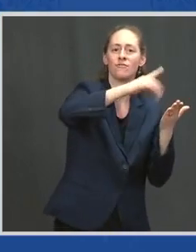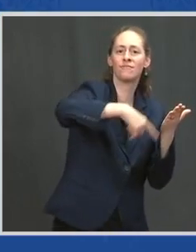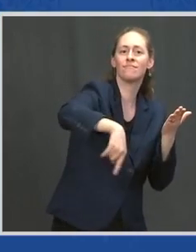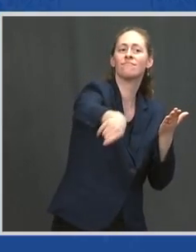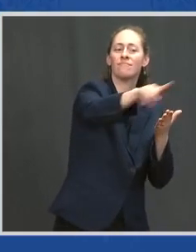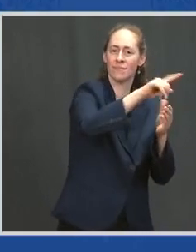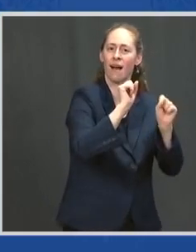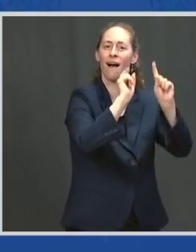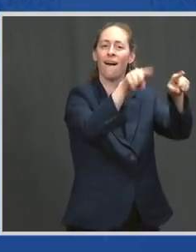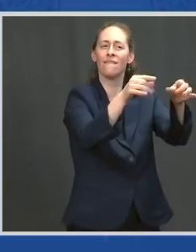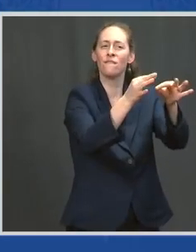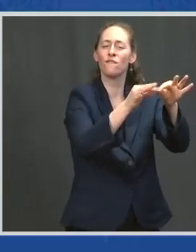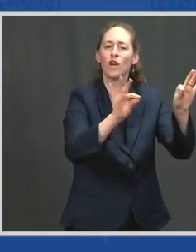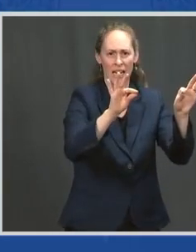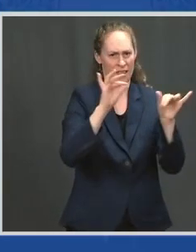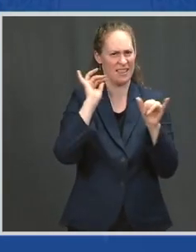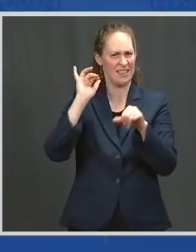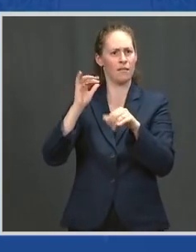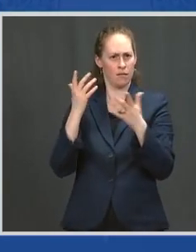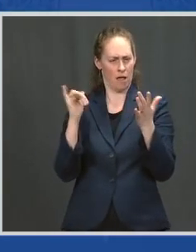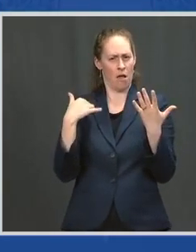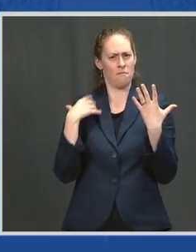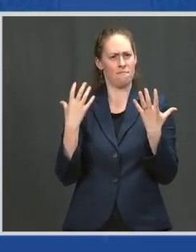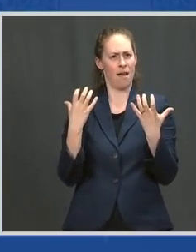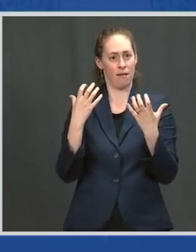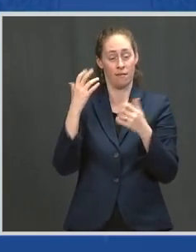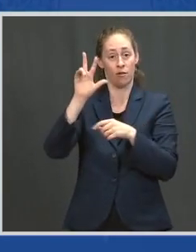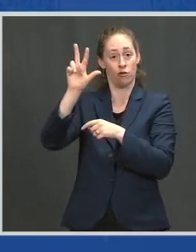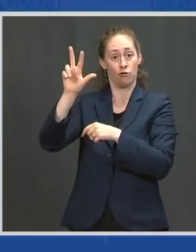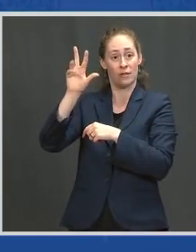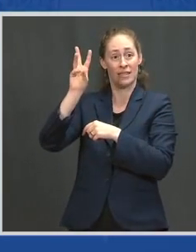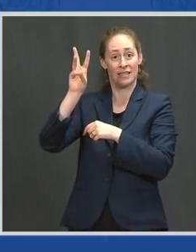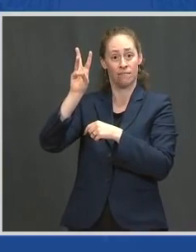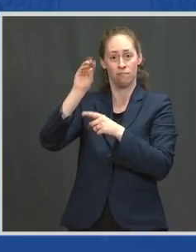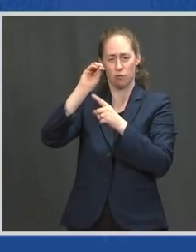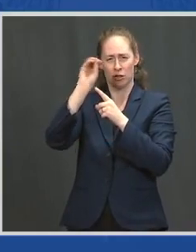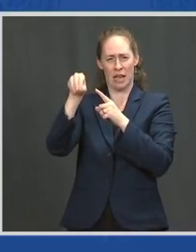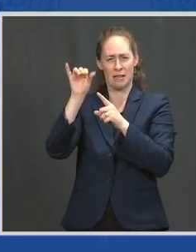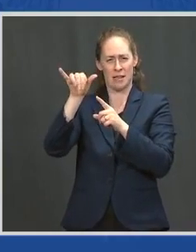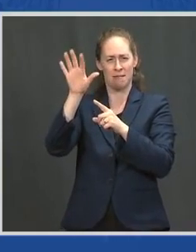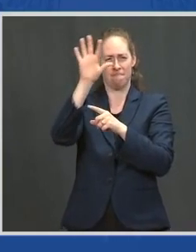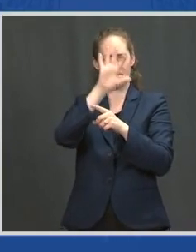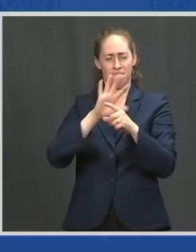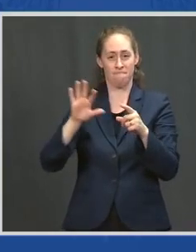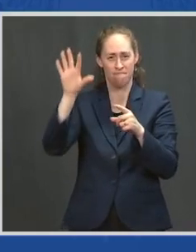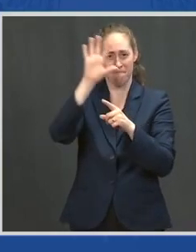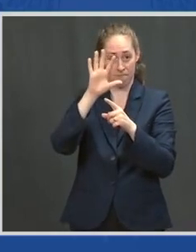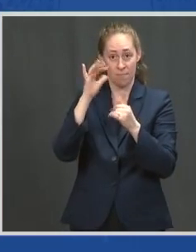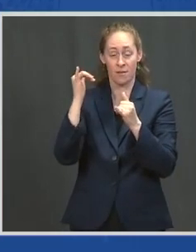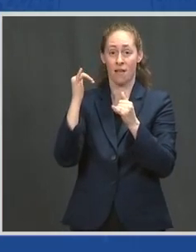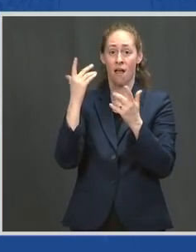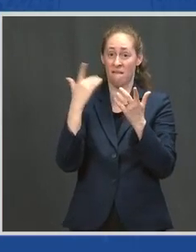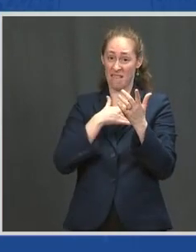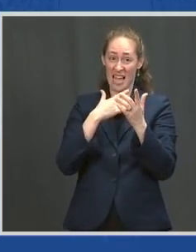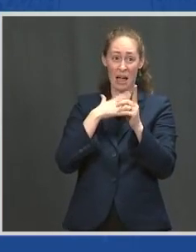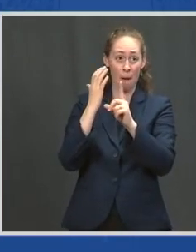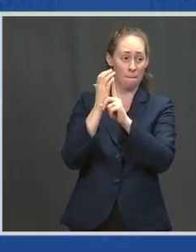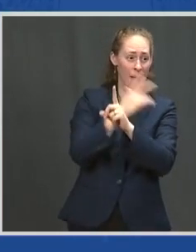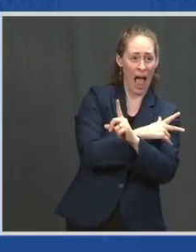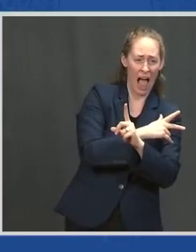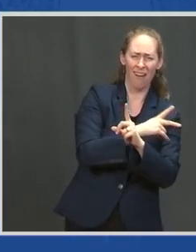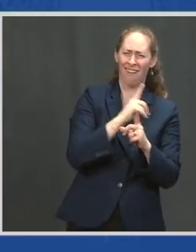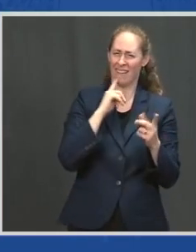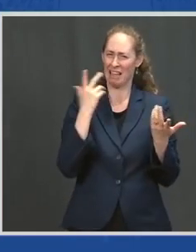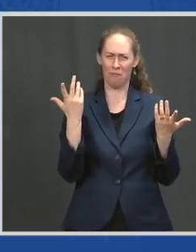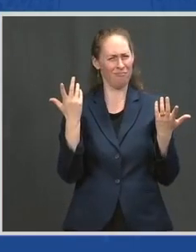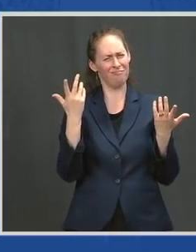Go from 36 to 39.6% like it used to be, and be able to take care of what's better. Just think about it